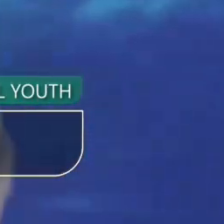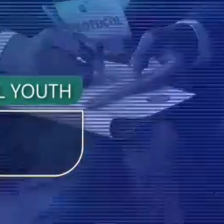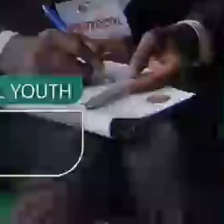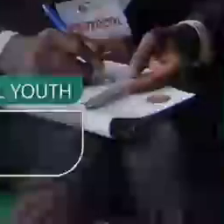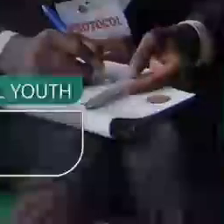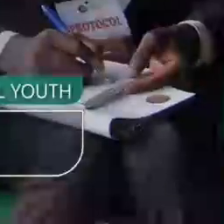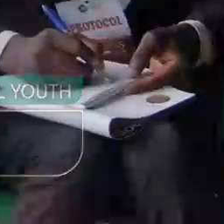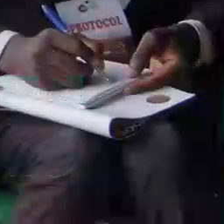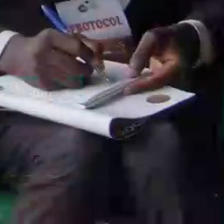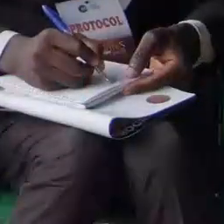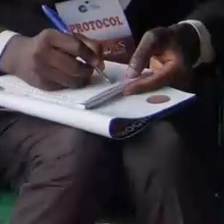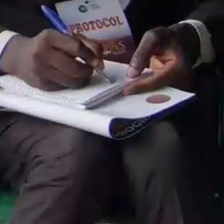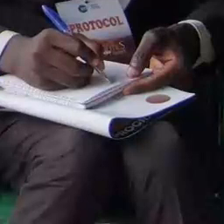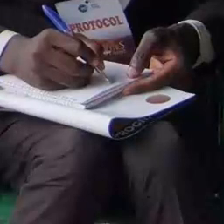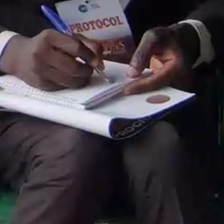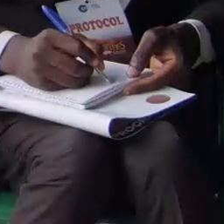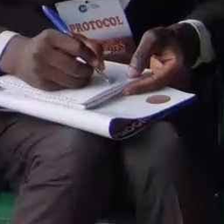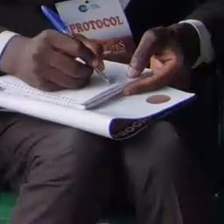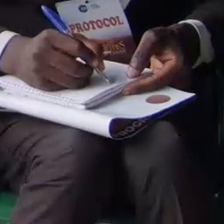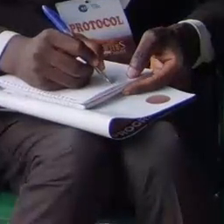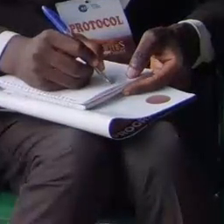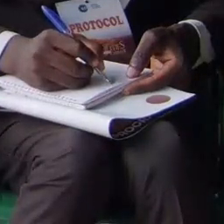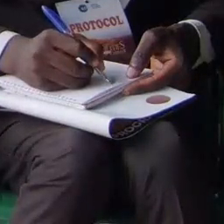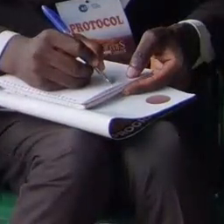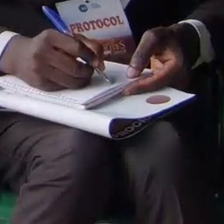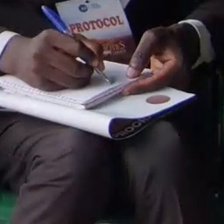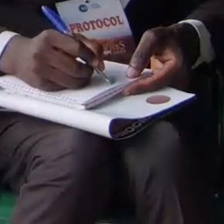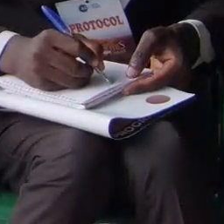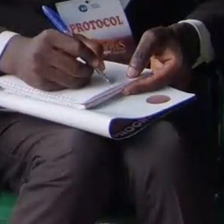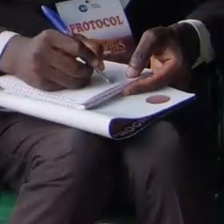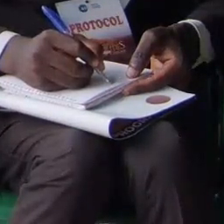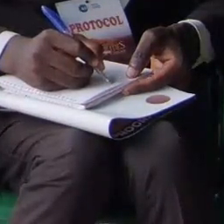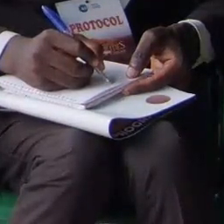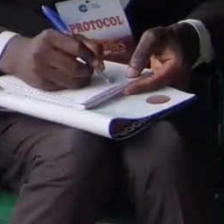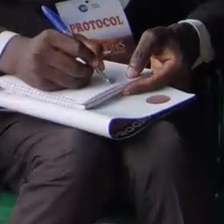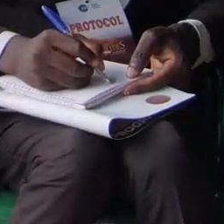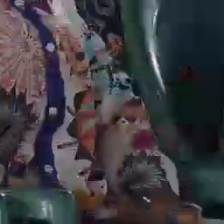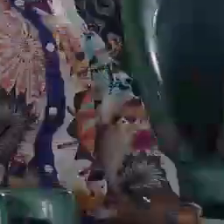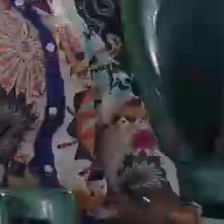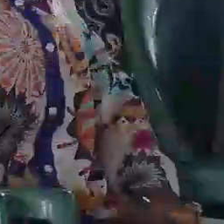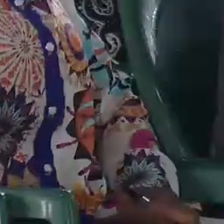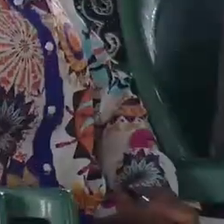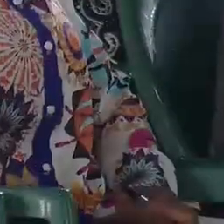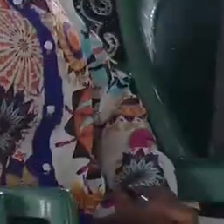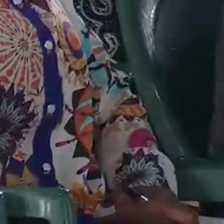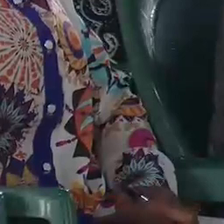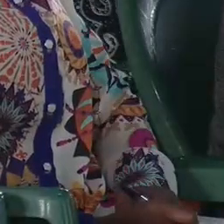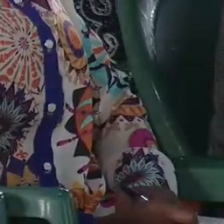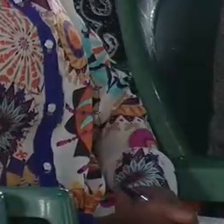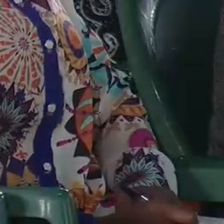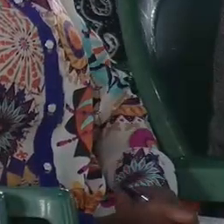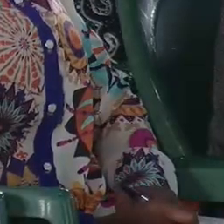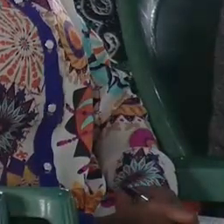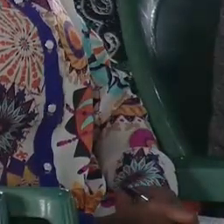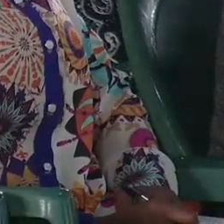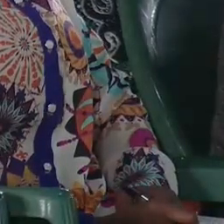always there. And you can be contaminated by them, that even though you had high hopes before,